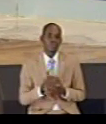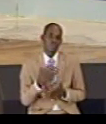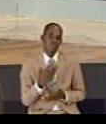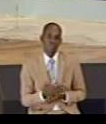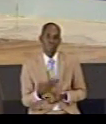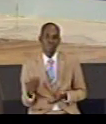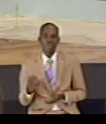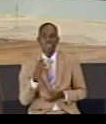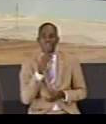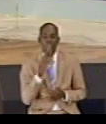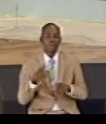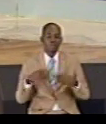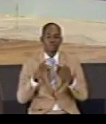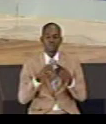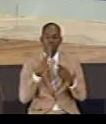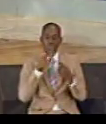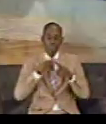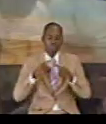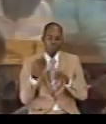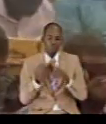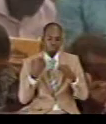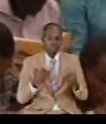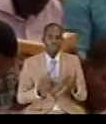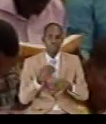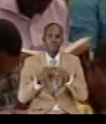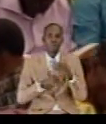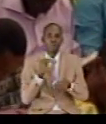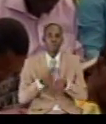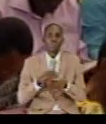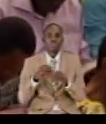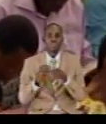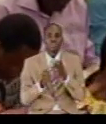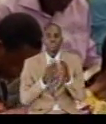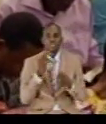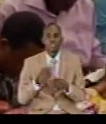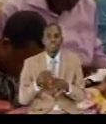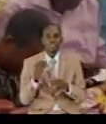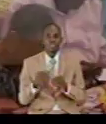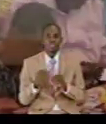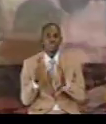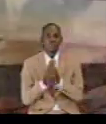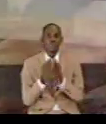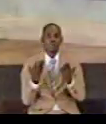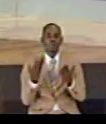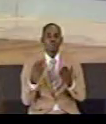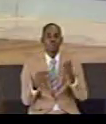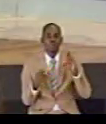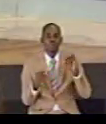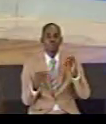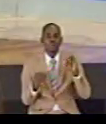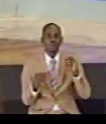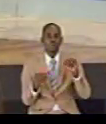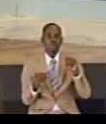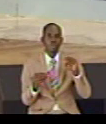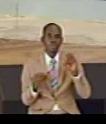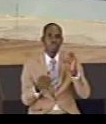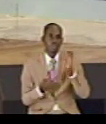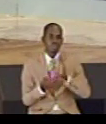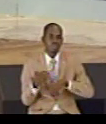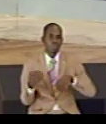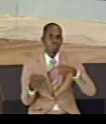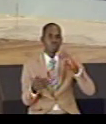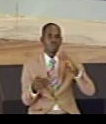are going to be different from now on. Romans chapter 4. Romans